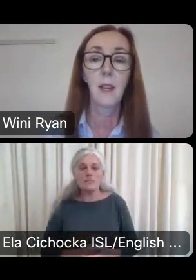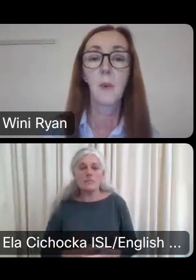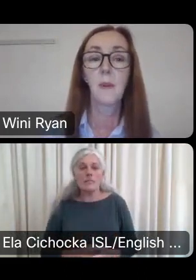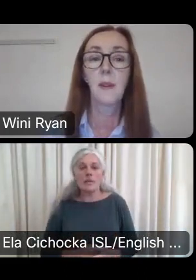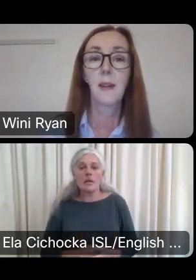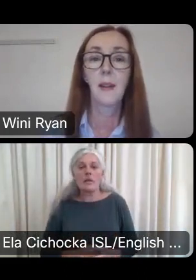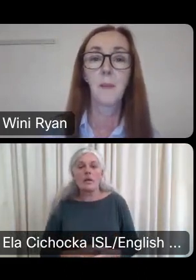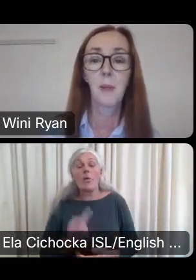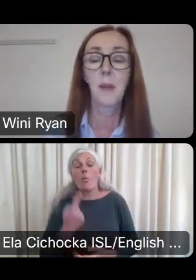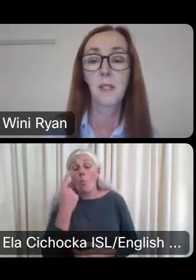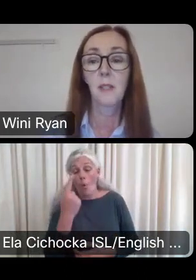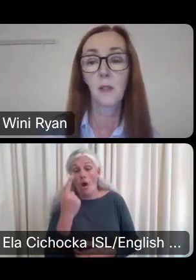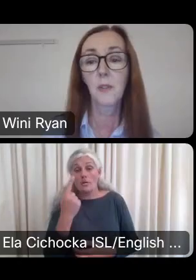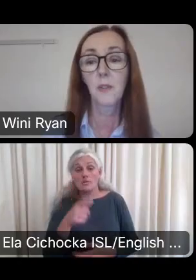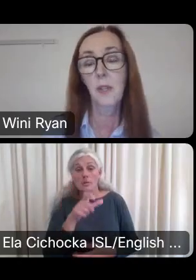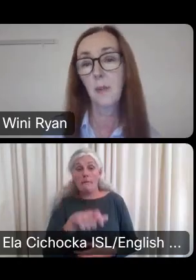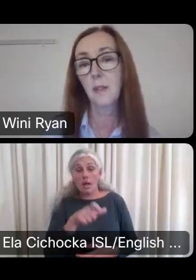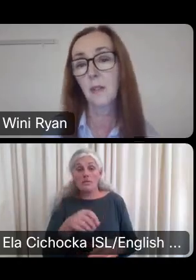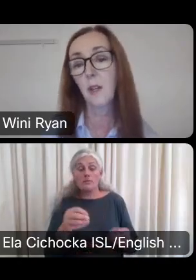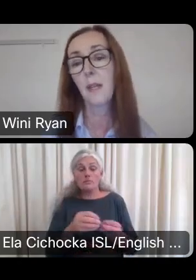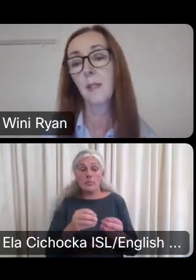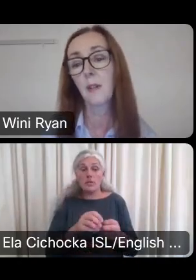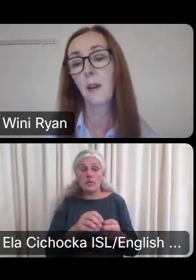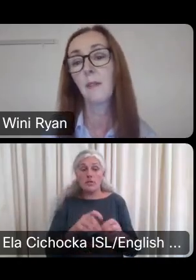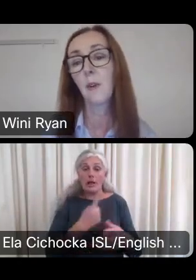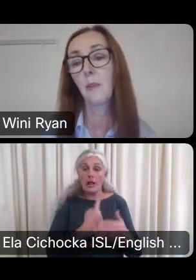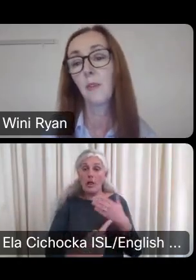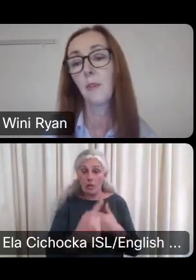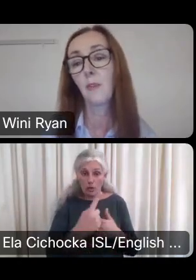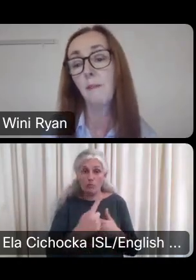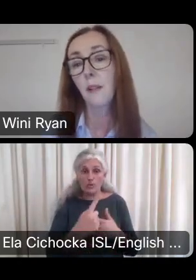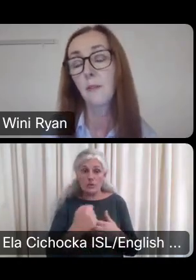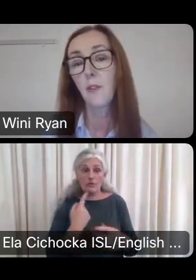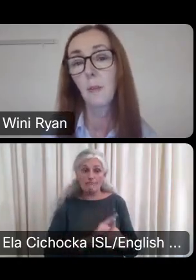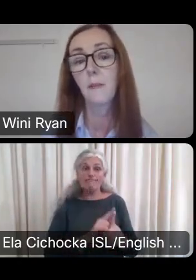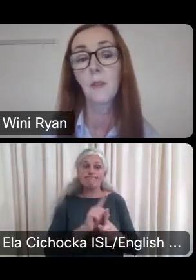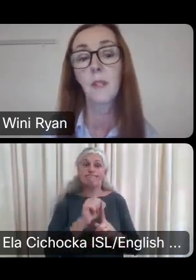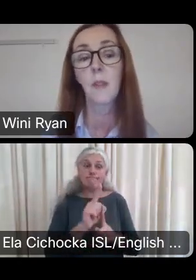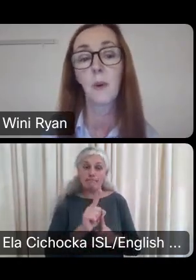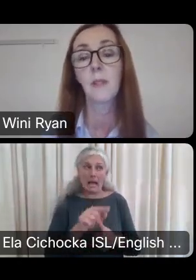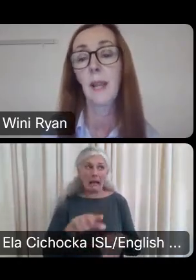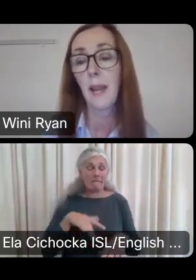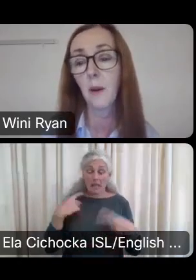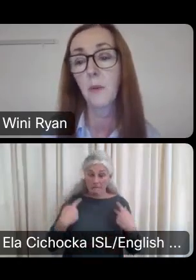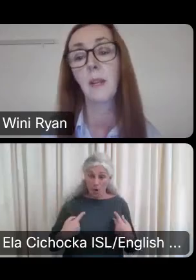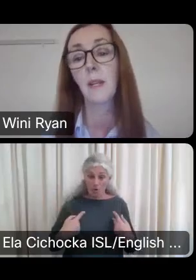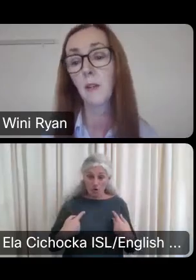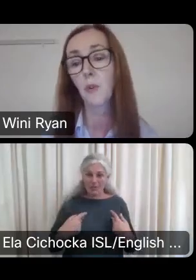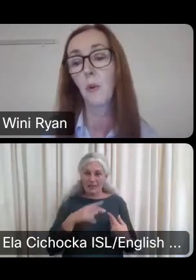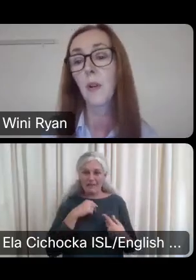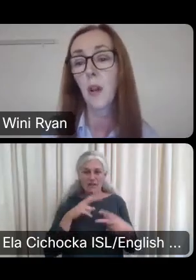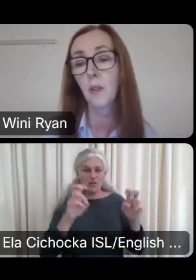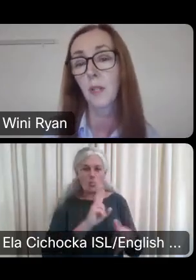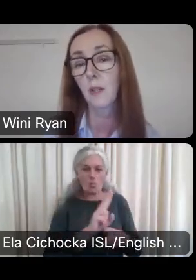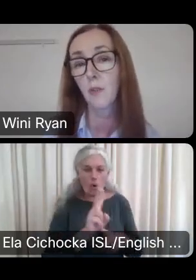Here is one where the patient is also talking about autonomy, and it's an area for improvement. I felt vulnerable. If you see the words allowed or in